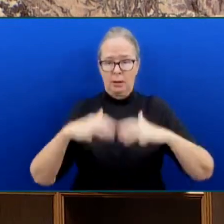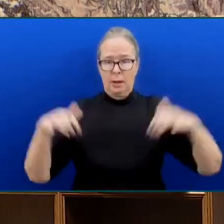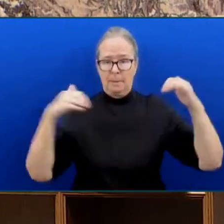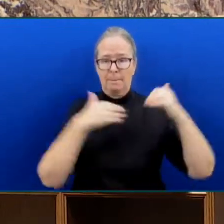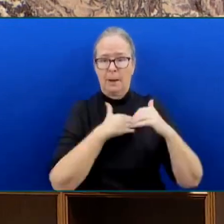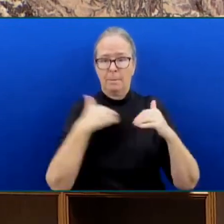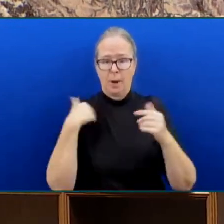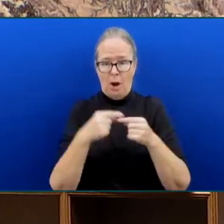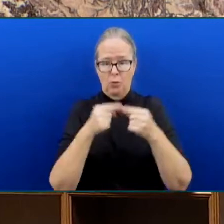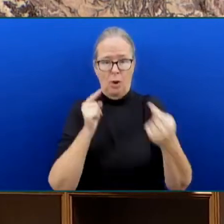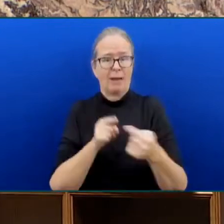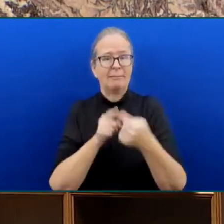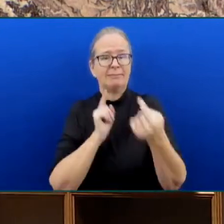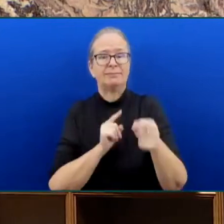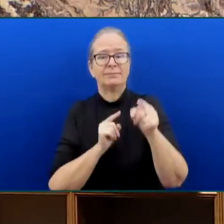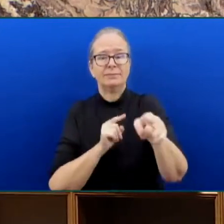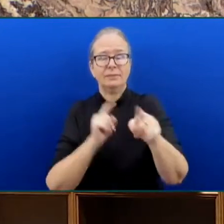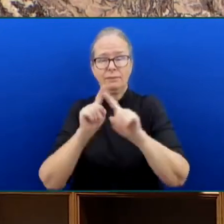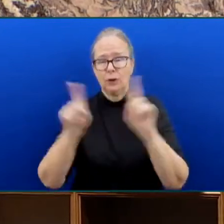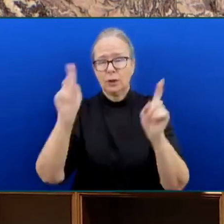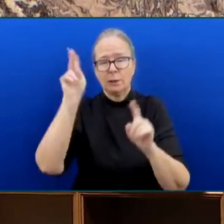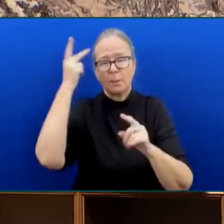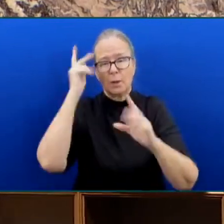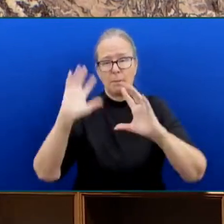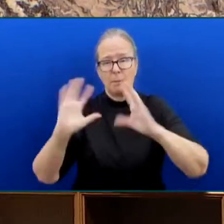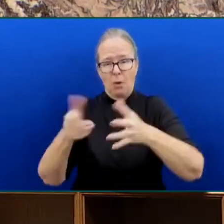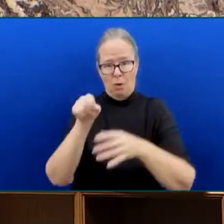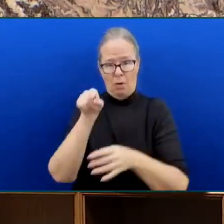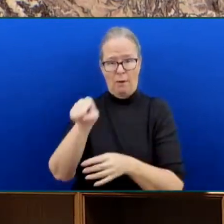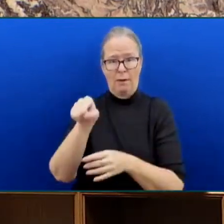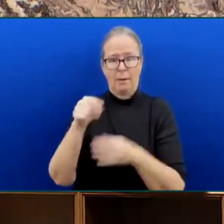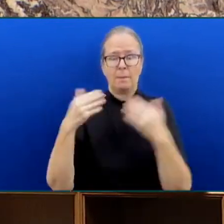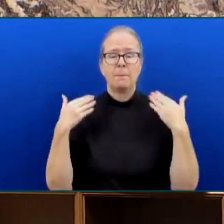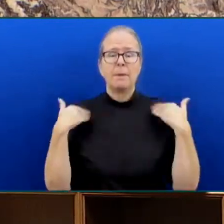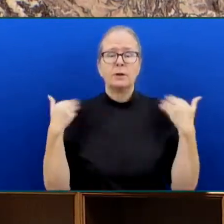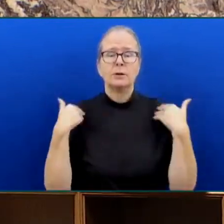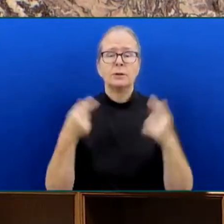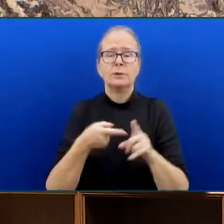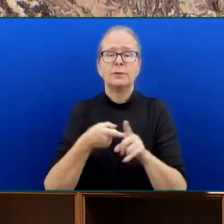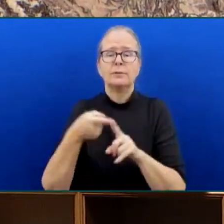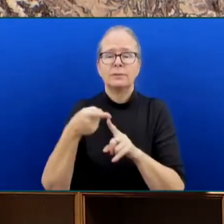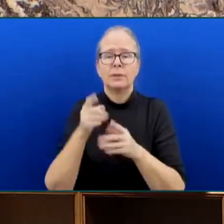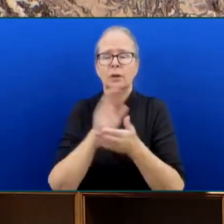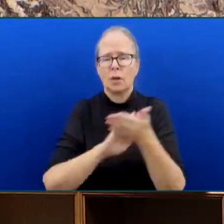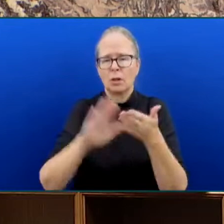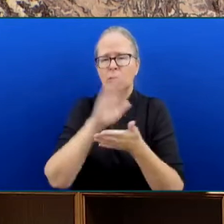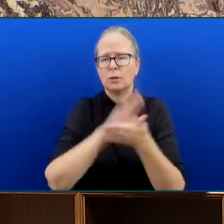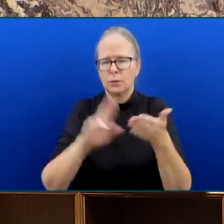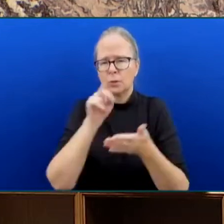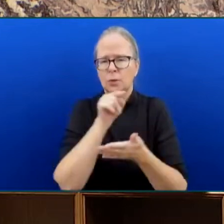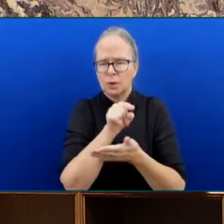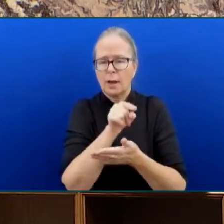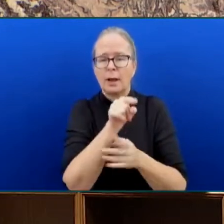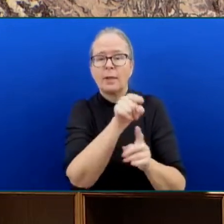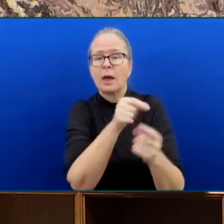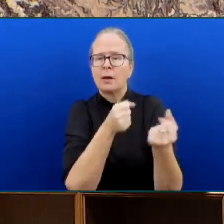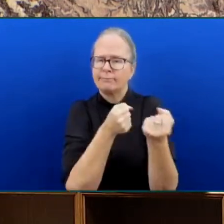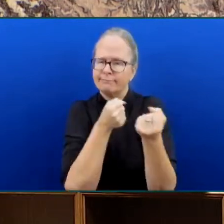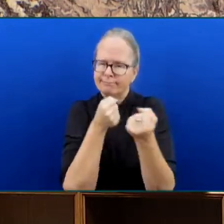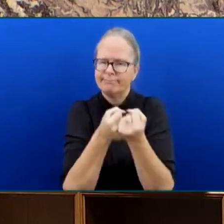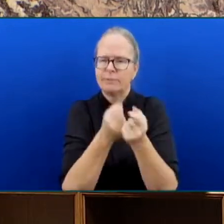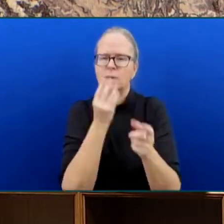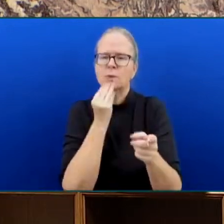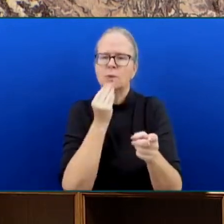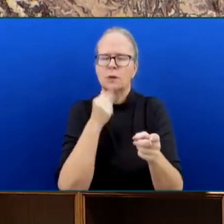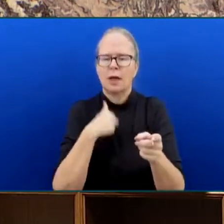Education, for her unwavering support for Israel and that the burden that she carries. As I acknowledged